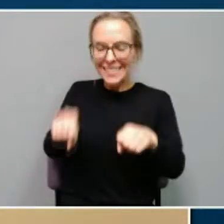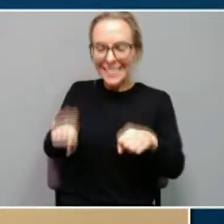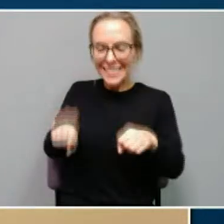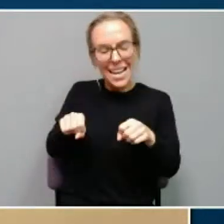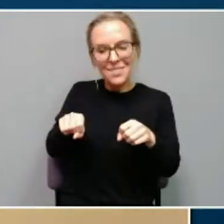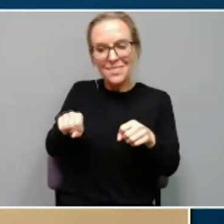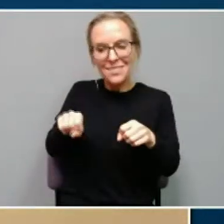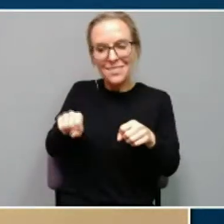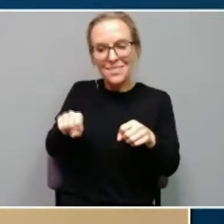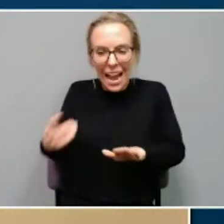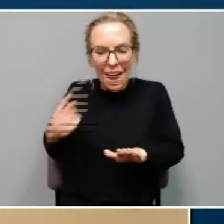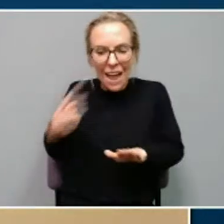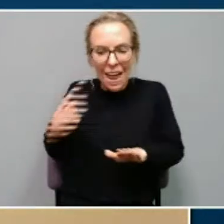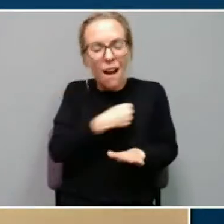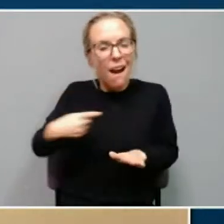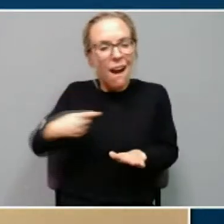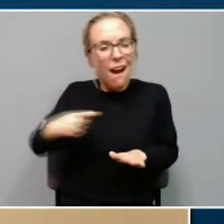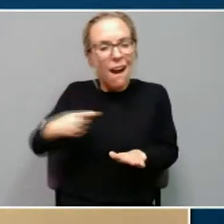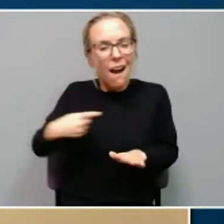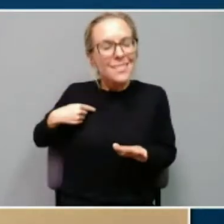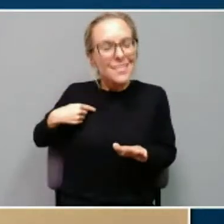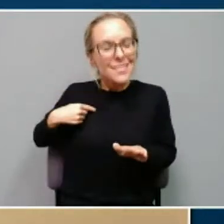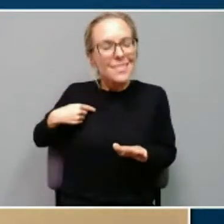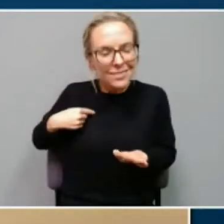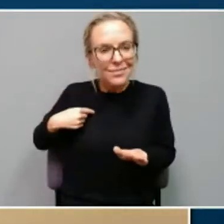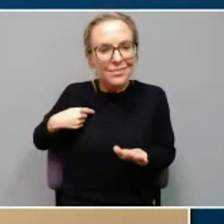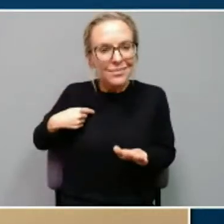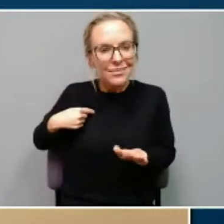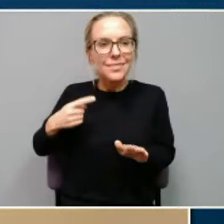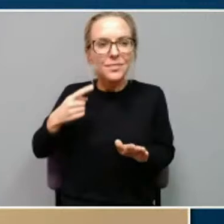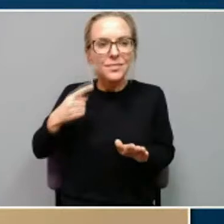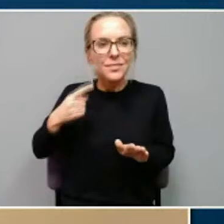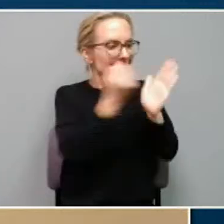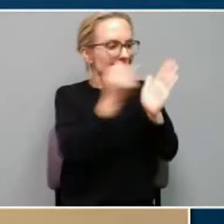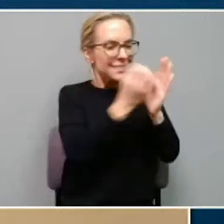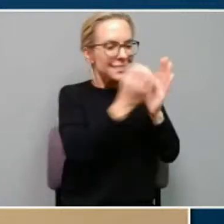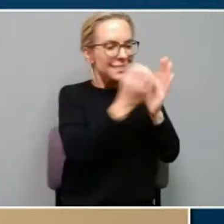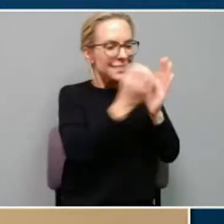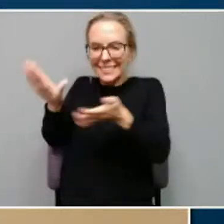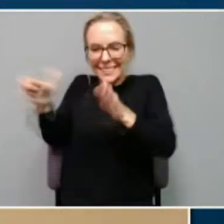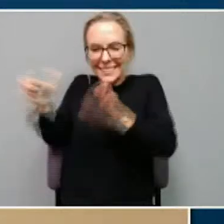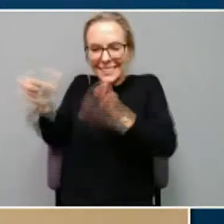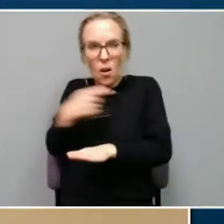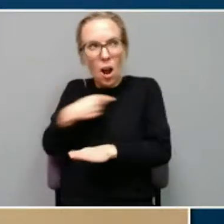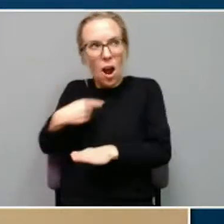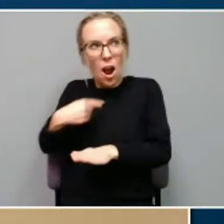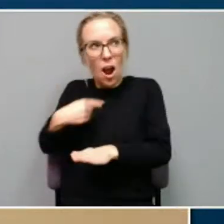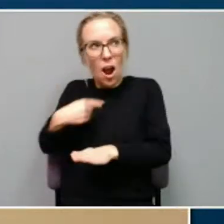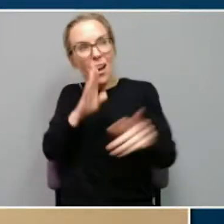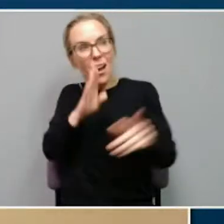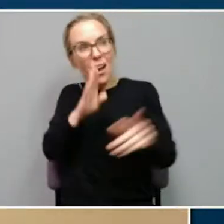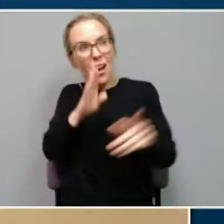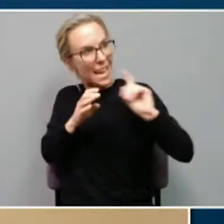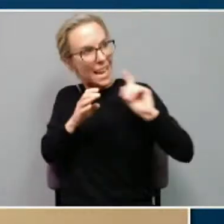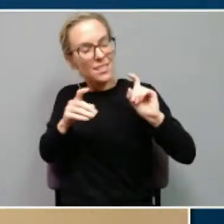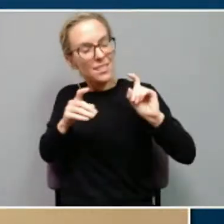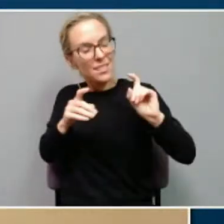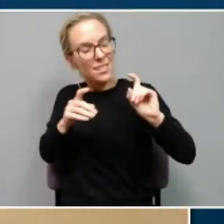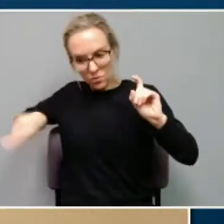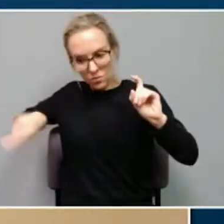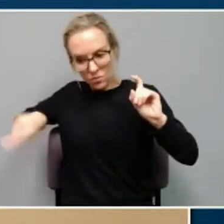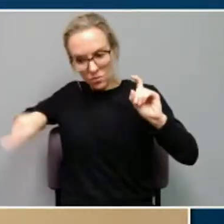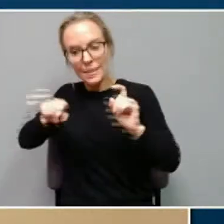us, and God could give the knowledge and the skill to these scientists and